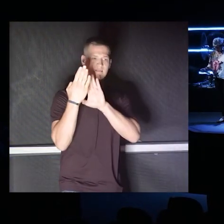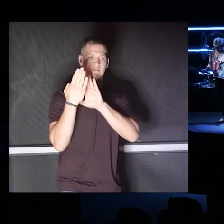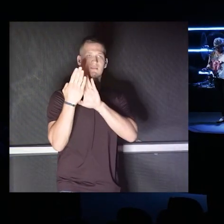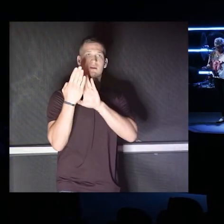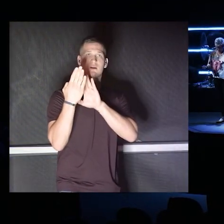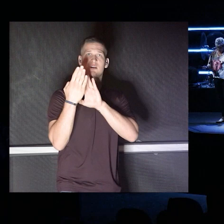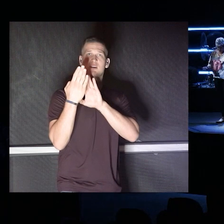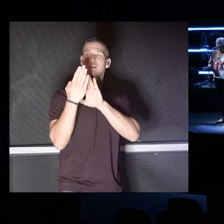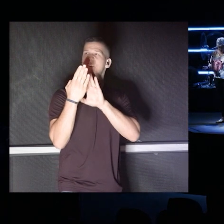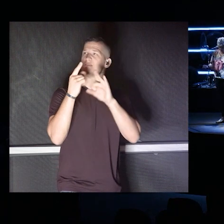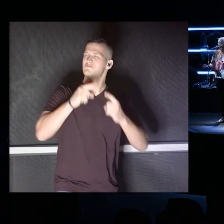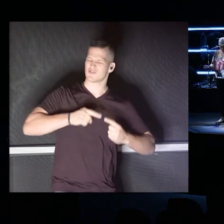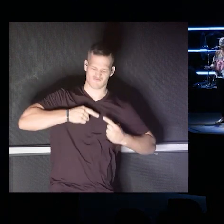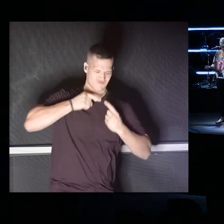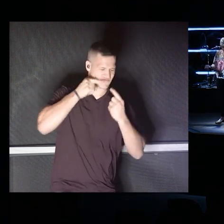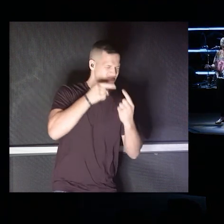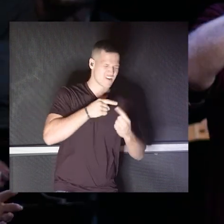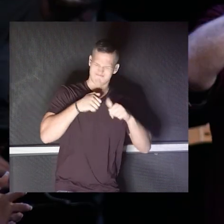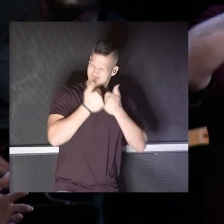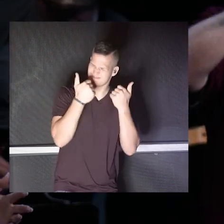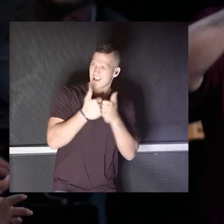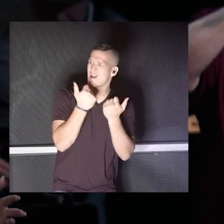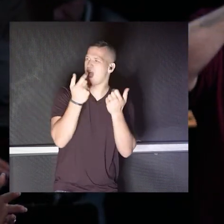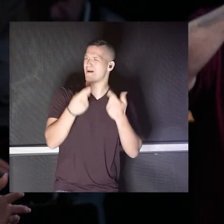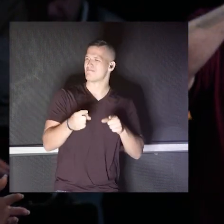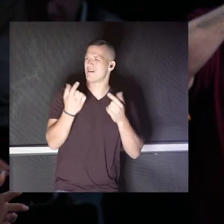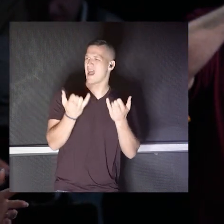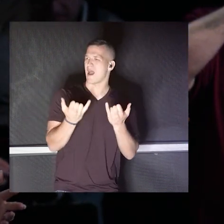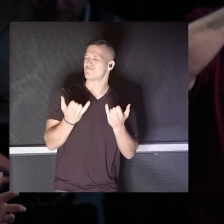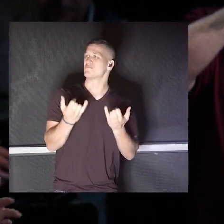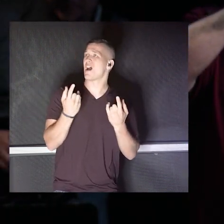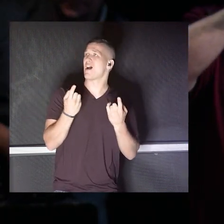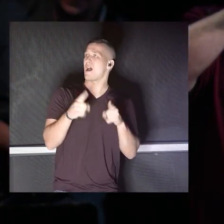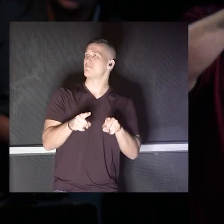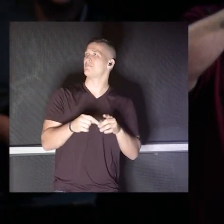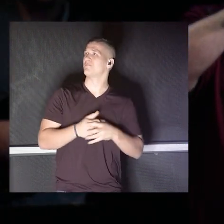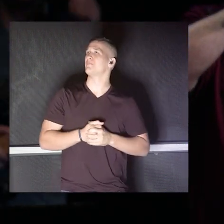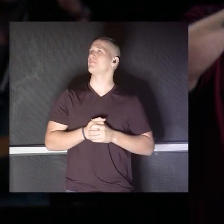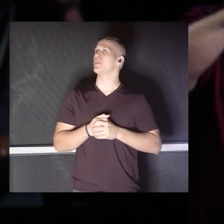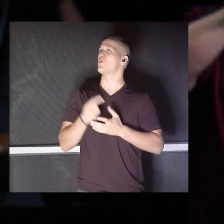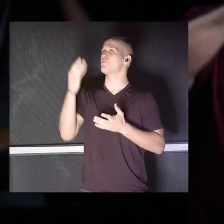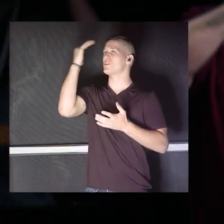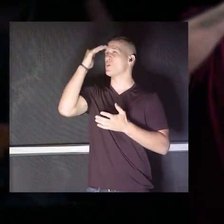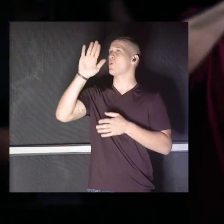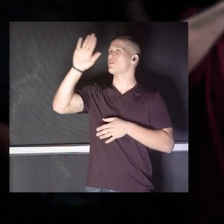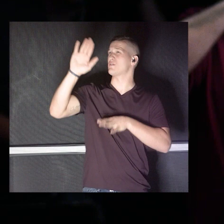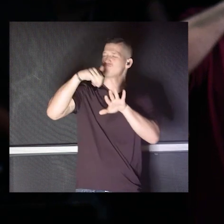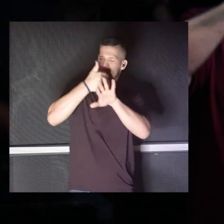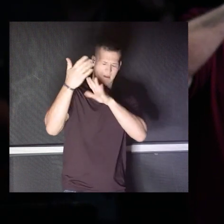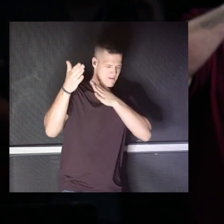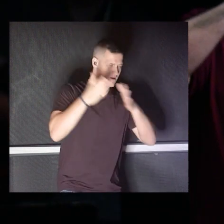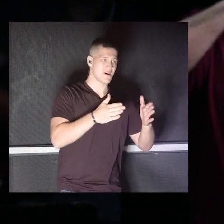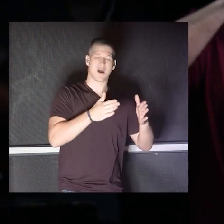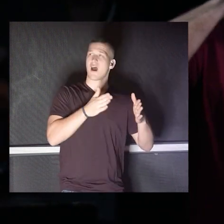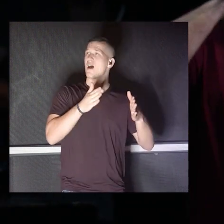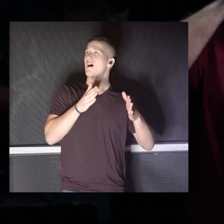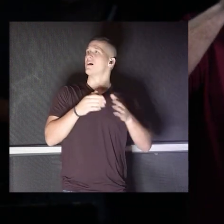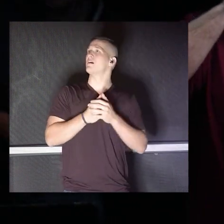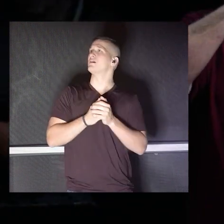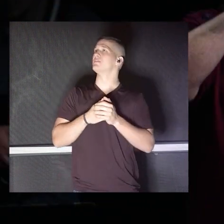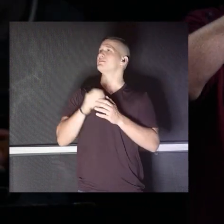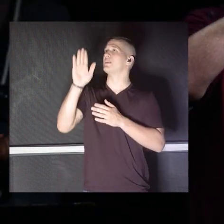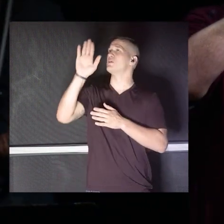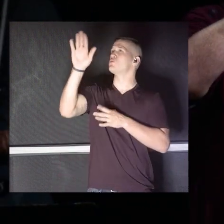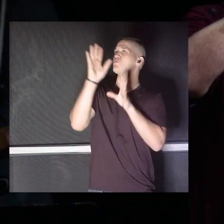No matter where we're at, Father God, your presence is always there, Father. I thank you. In the midst of this struggle and the trials that we're walking